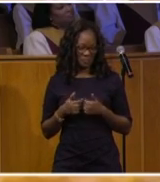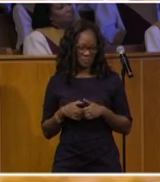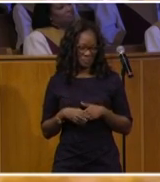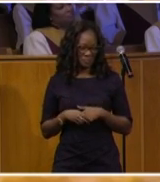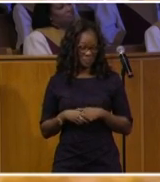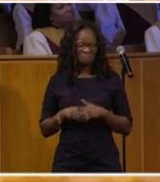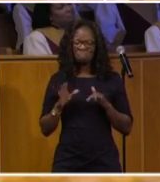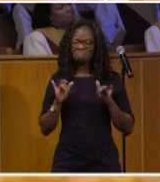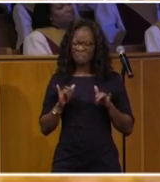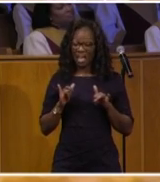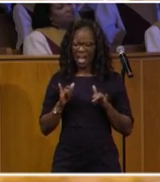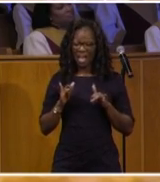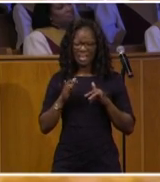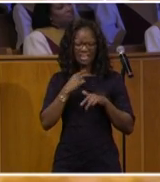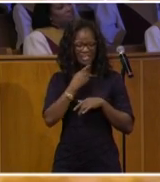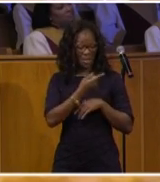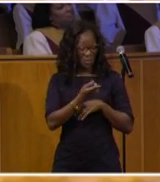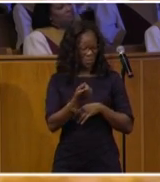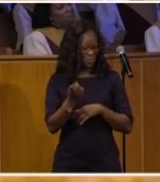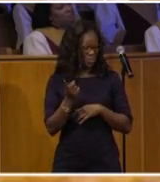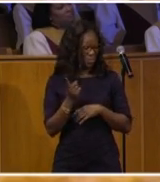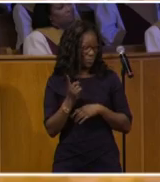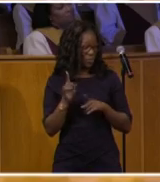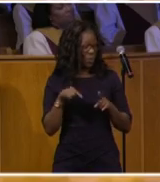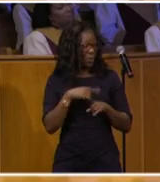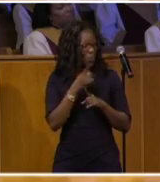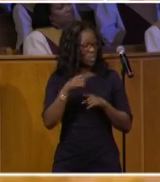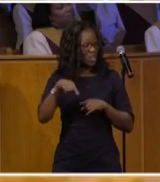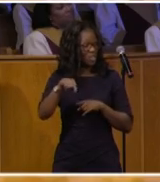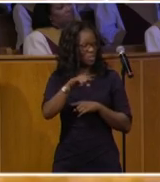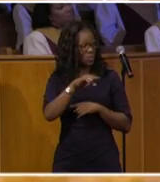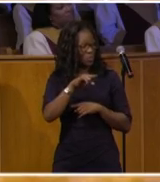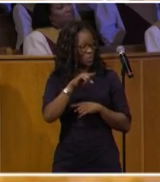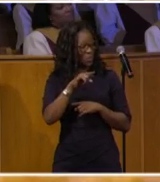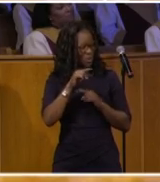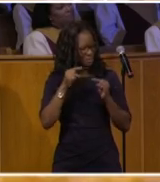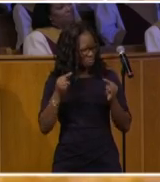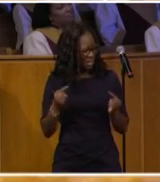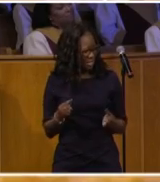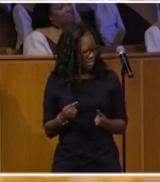I can tell you, when you are in pain,